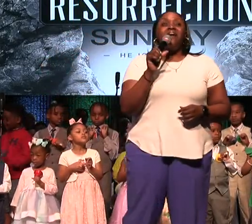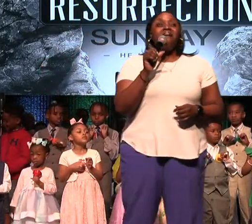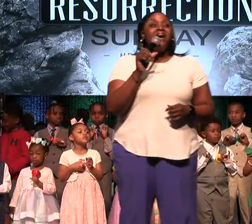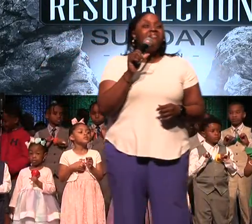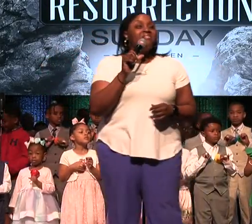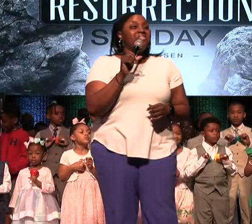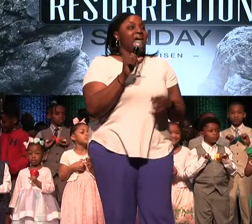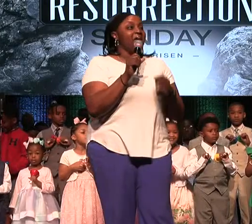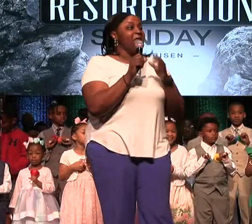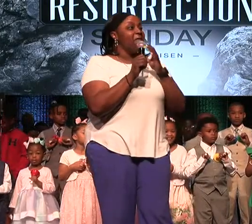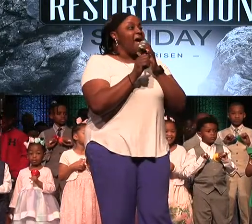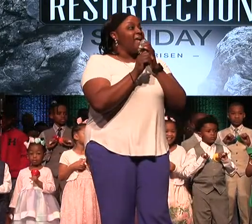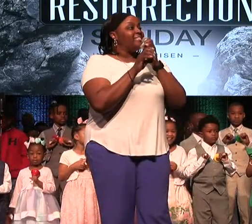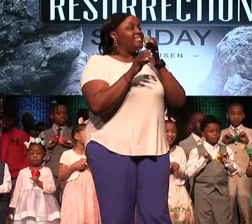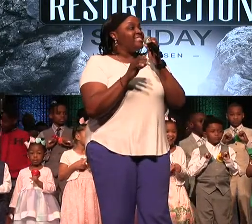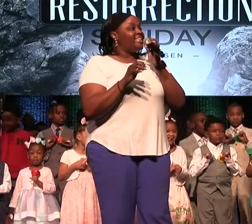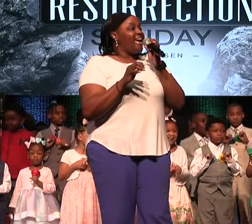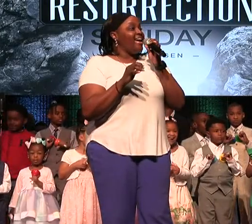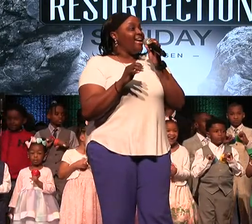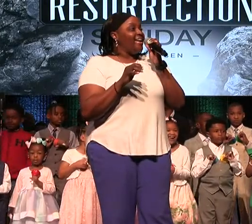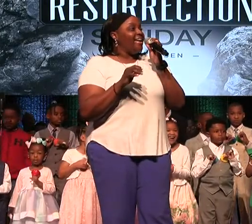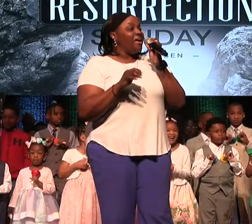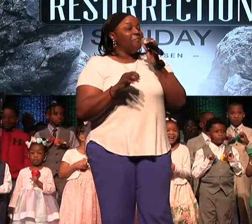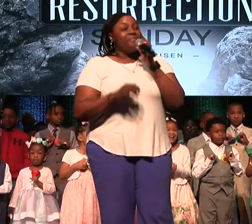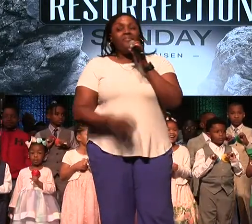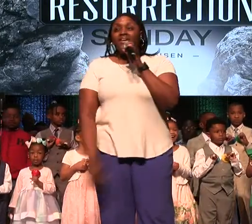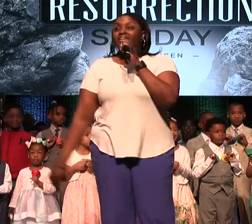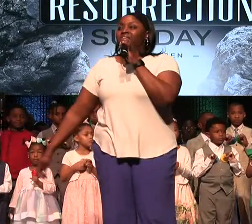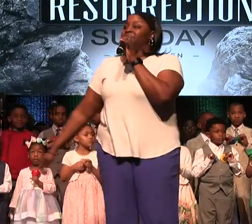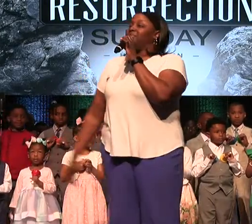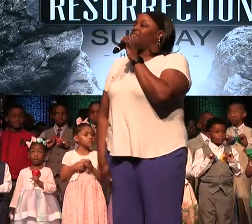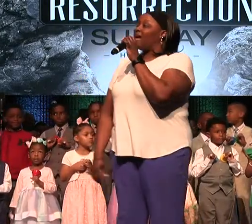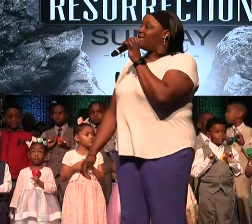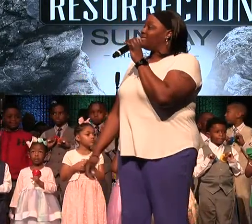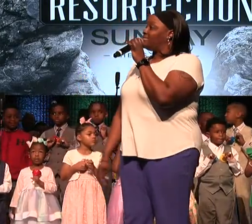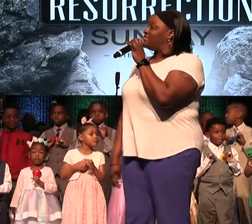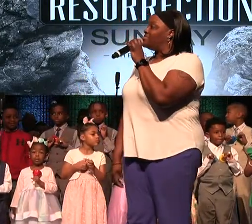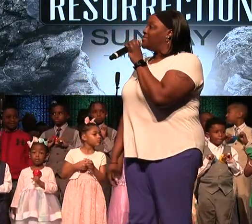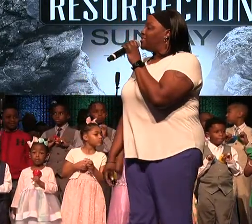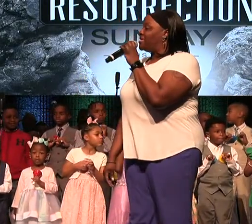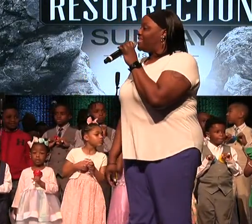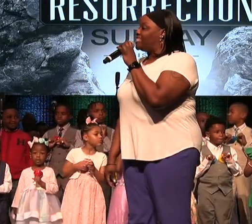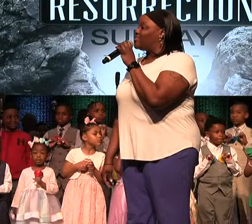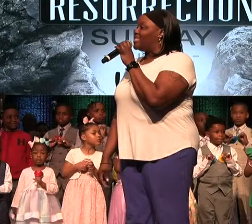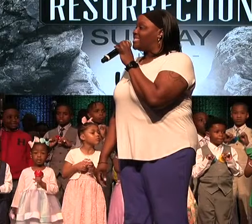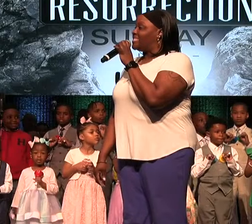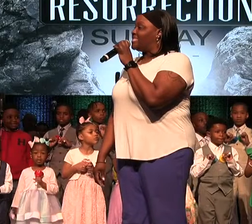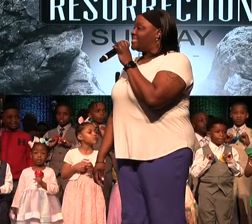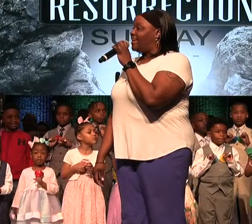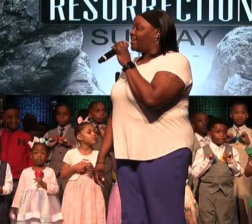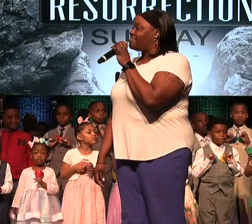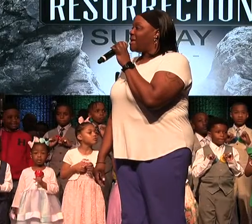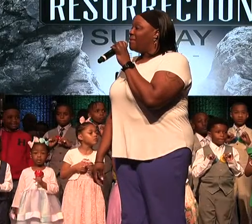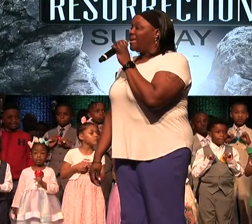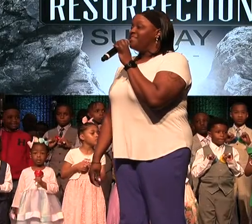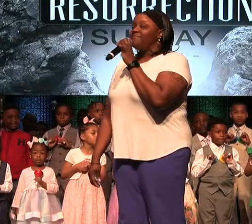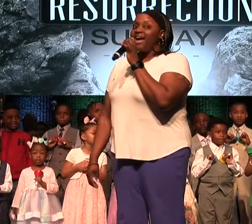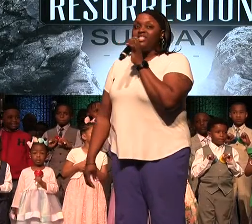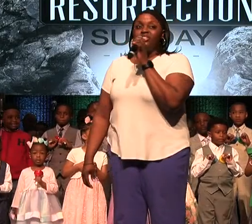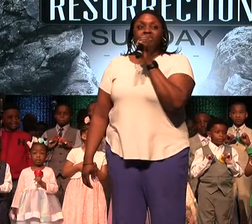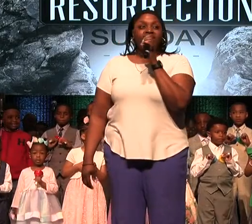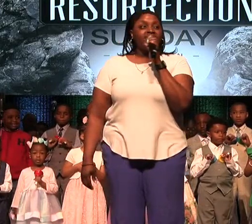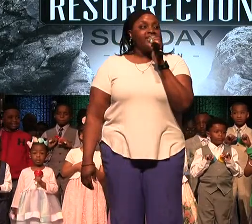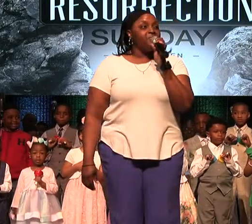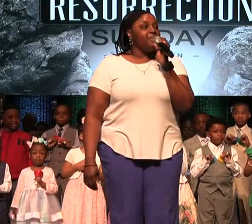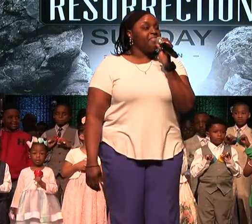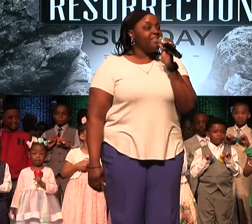Hello, hello. Today, we bring you Christ the Lord is risen today. We invite